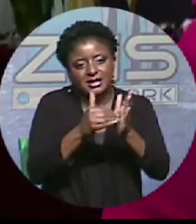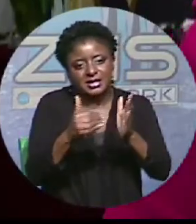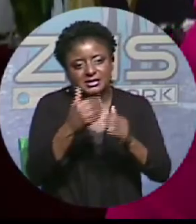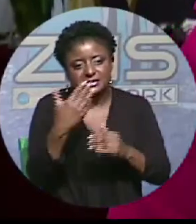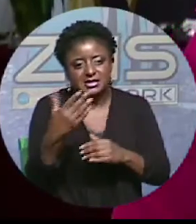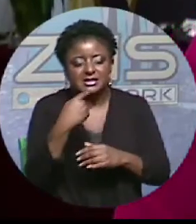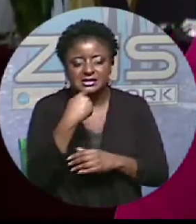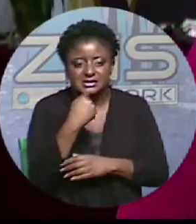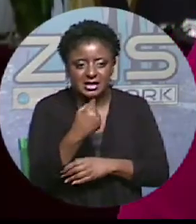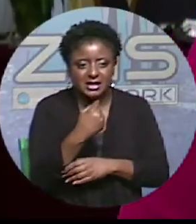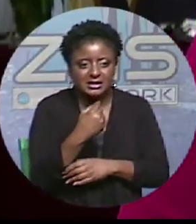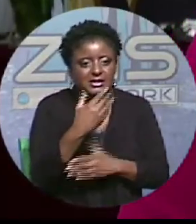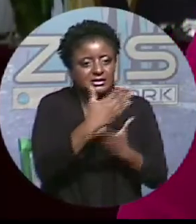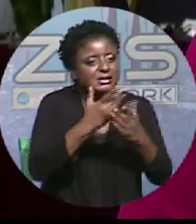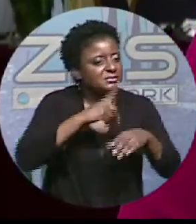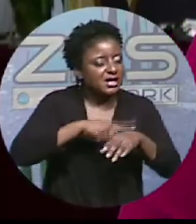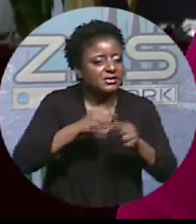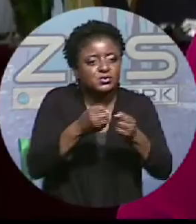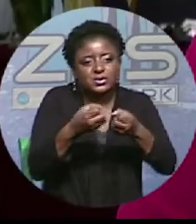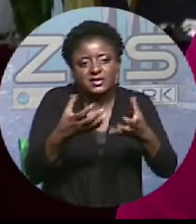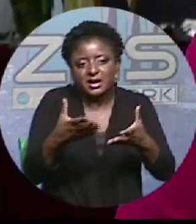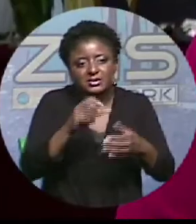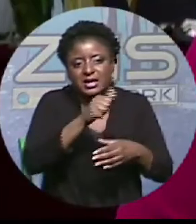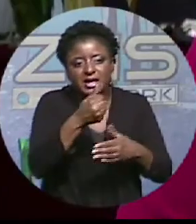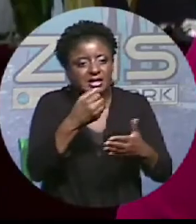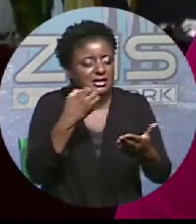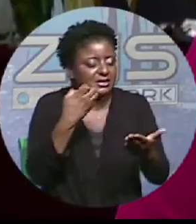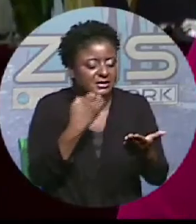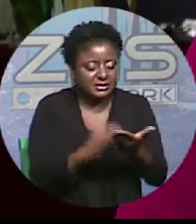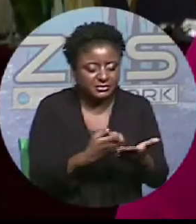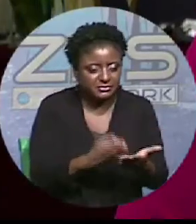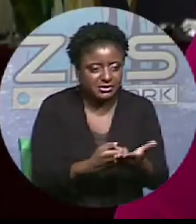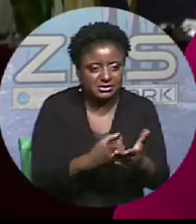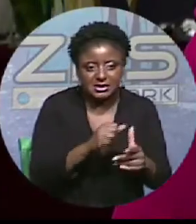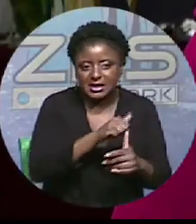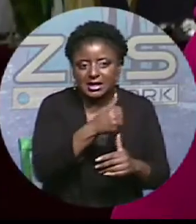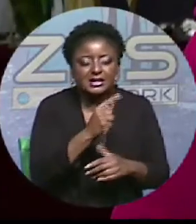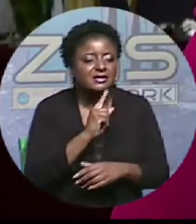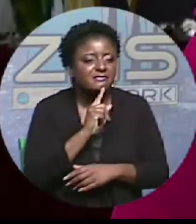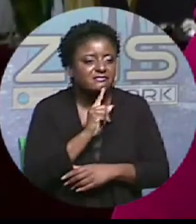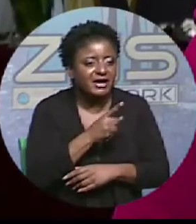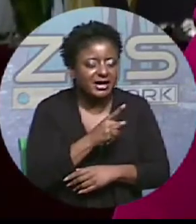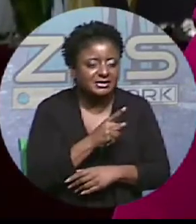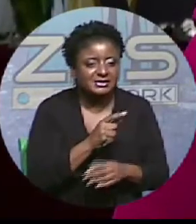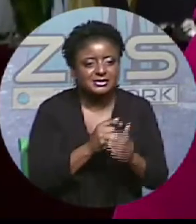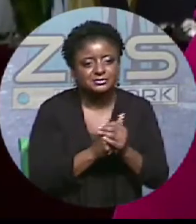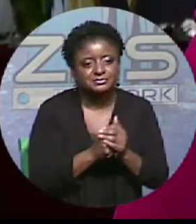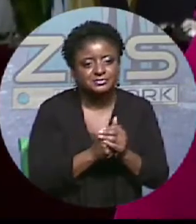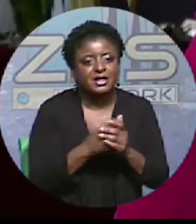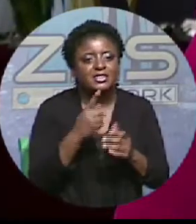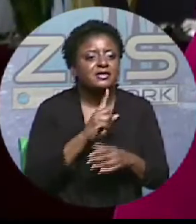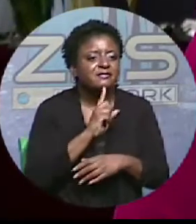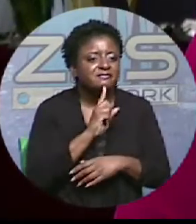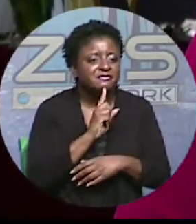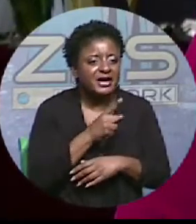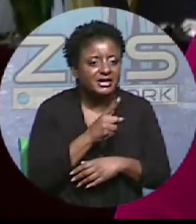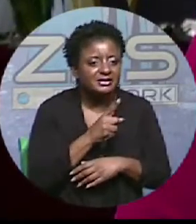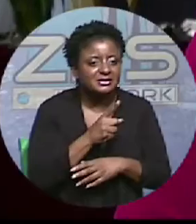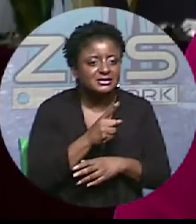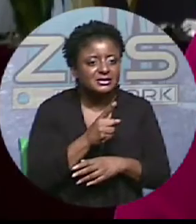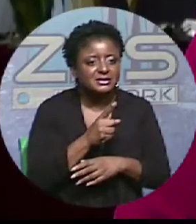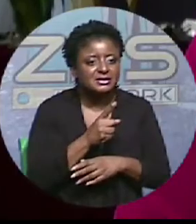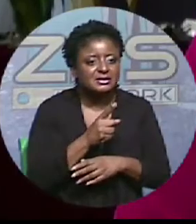that are said sometimes without any basis in fact. The factual circumstances that exist today is